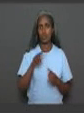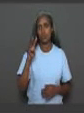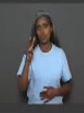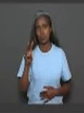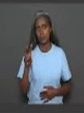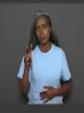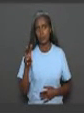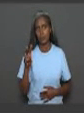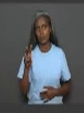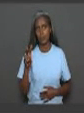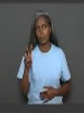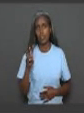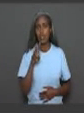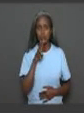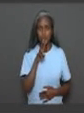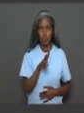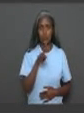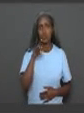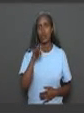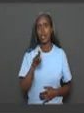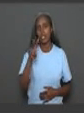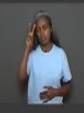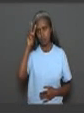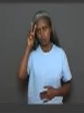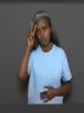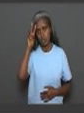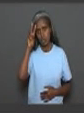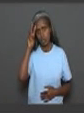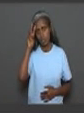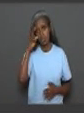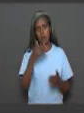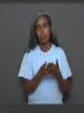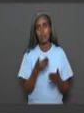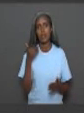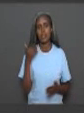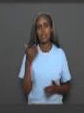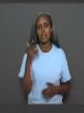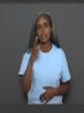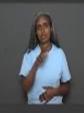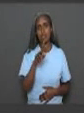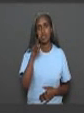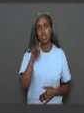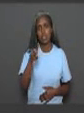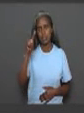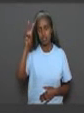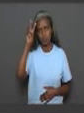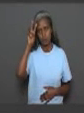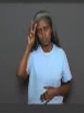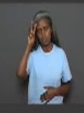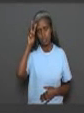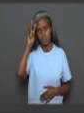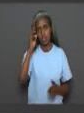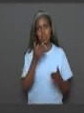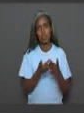2 of 2x squared minus 3x